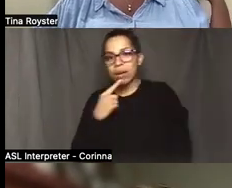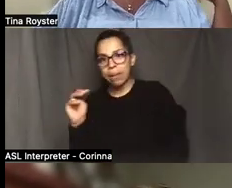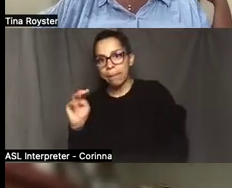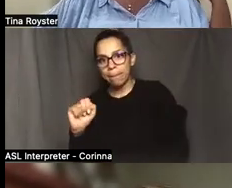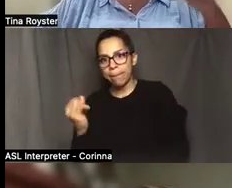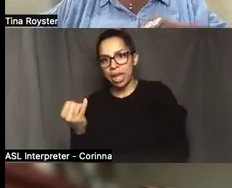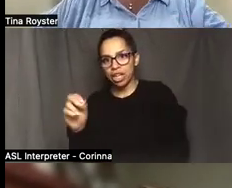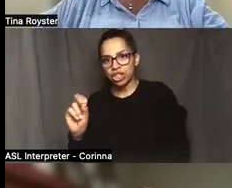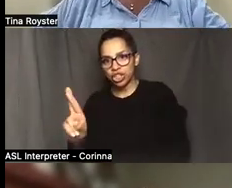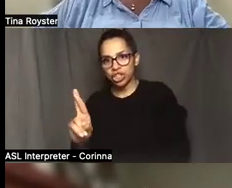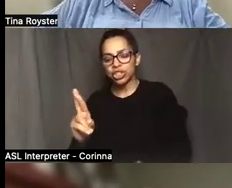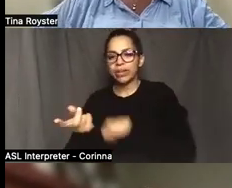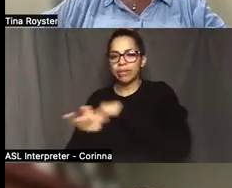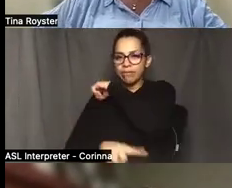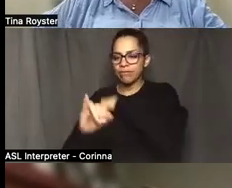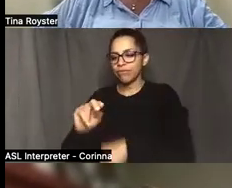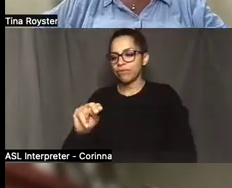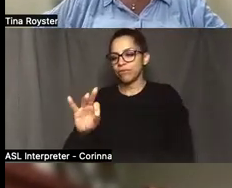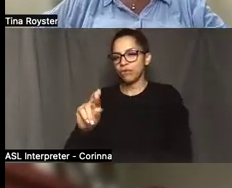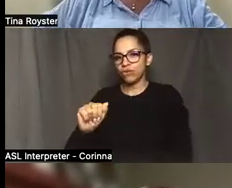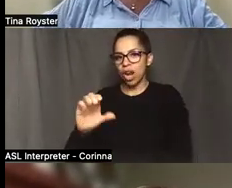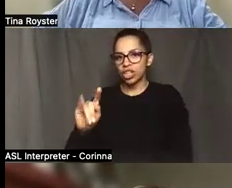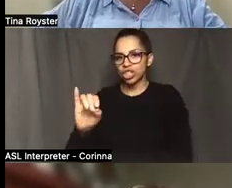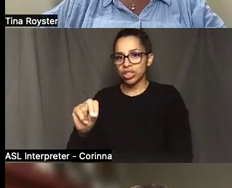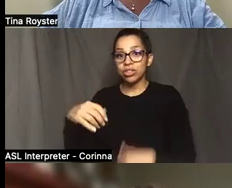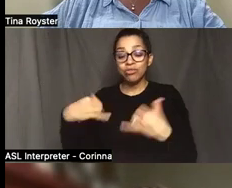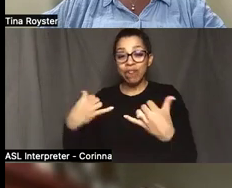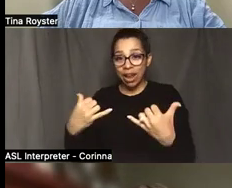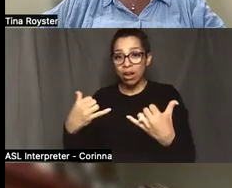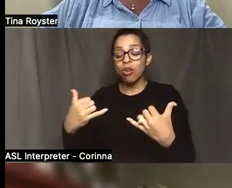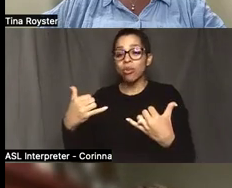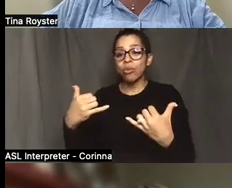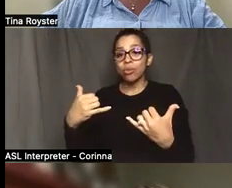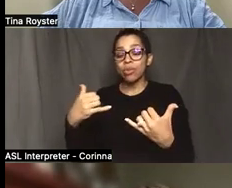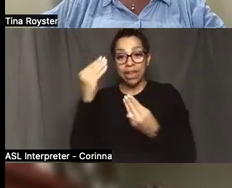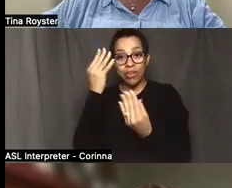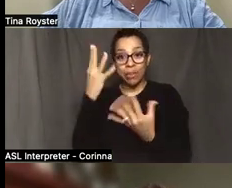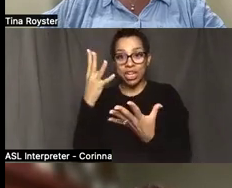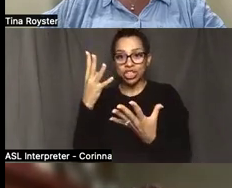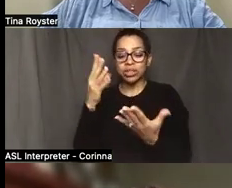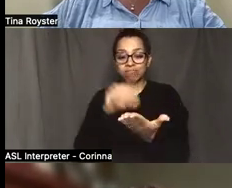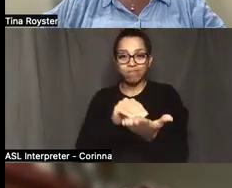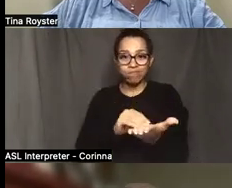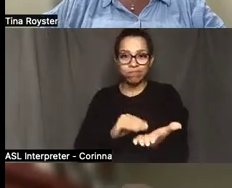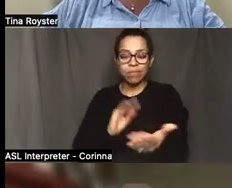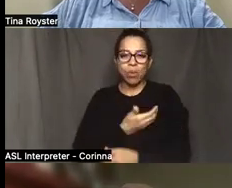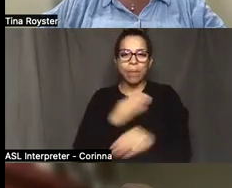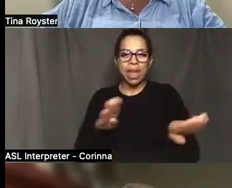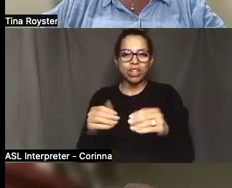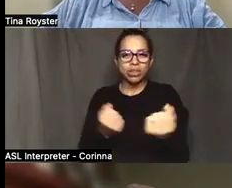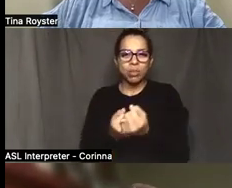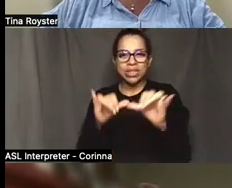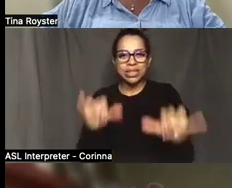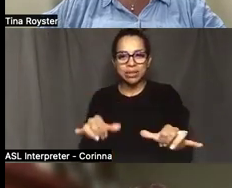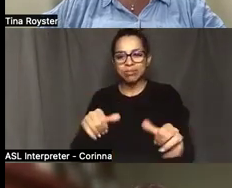aware, a lot of that is right now tracked in our new system, our behavior support system through our Power School system.